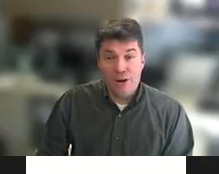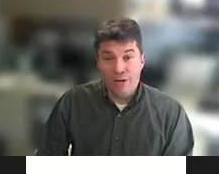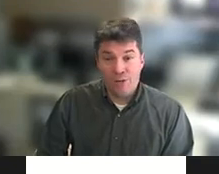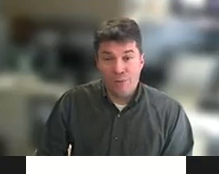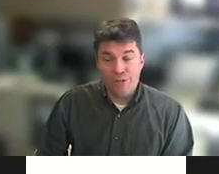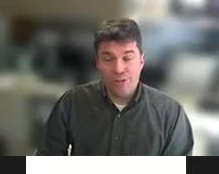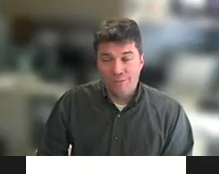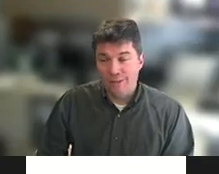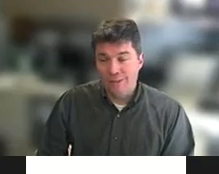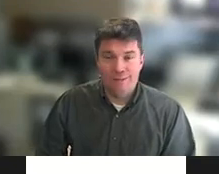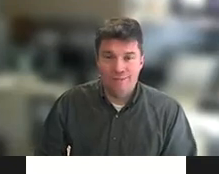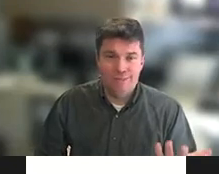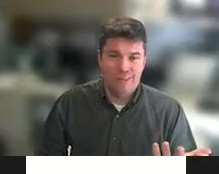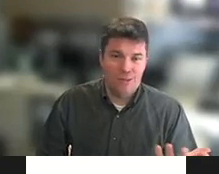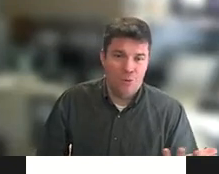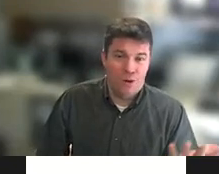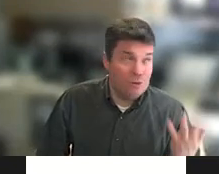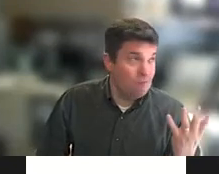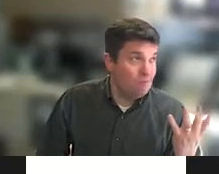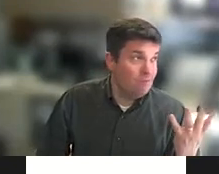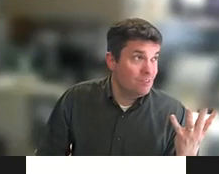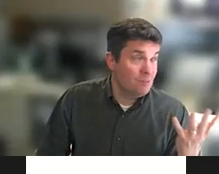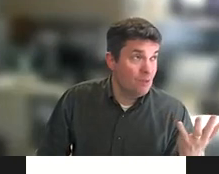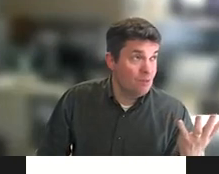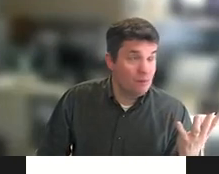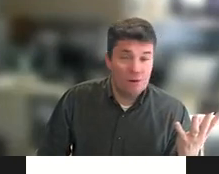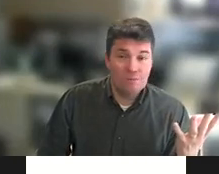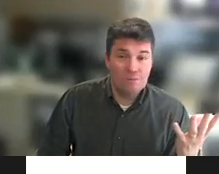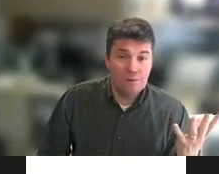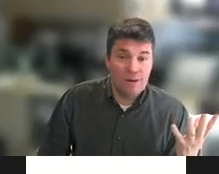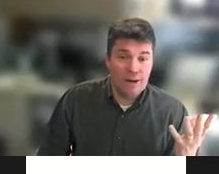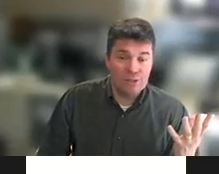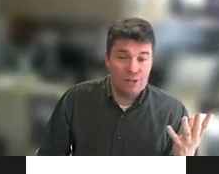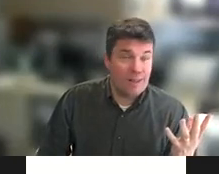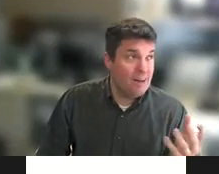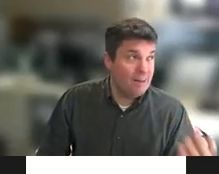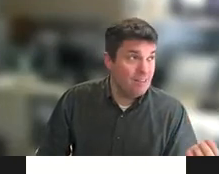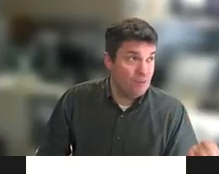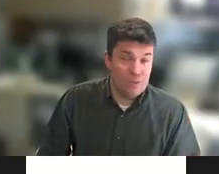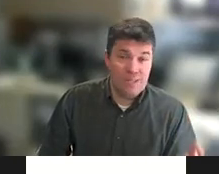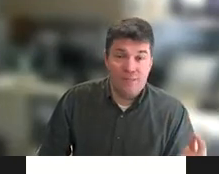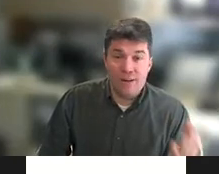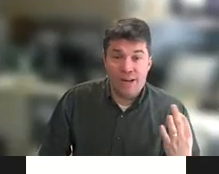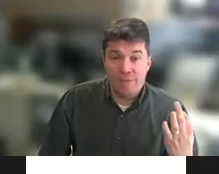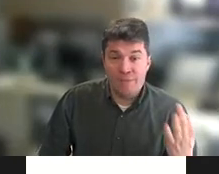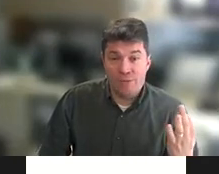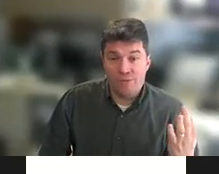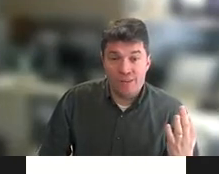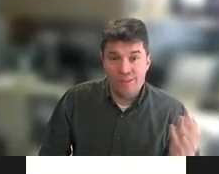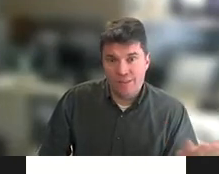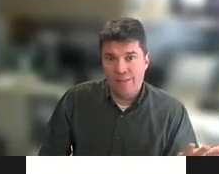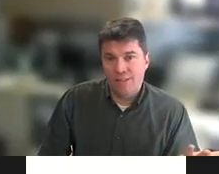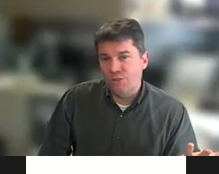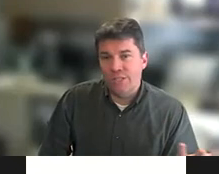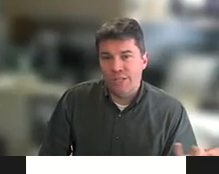do I have to hire an interpreter? The short and simple answer to that is, if you receive any type of